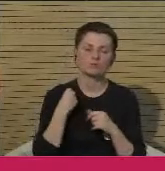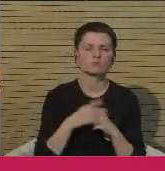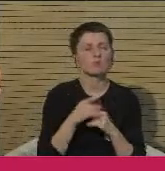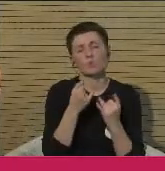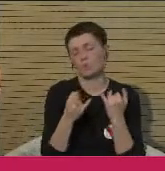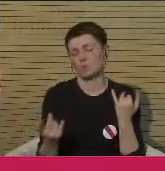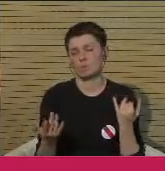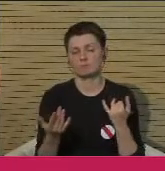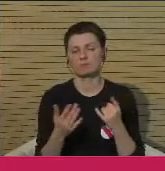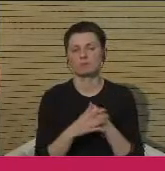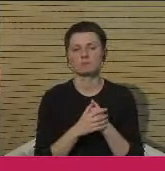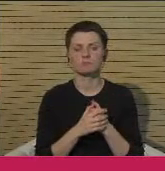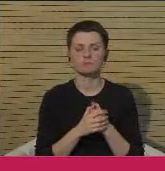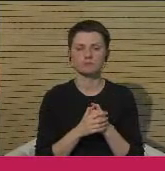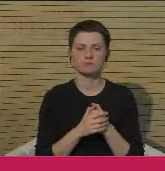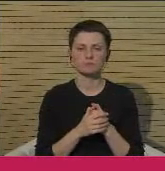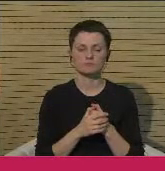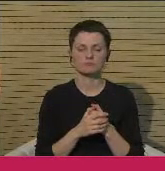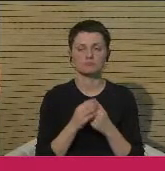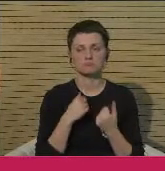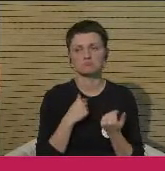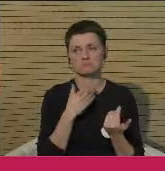Russian. It's different.